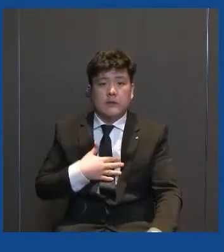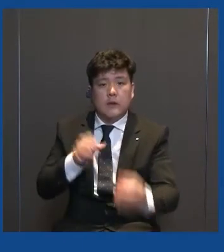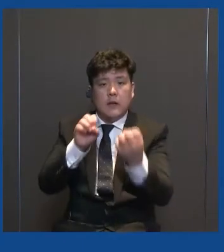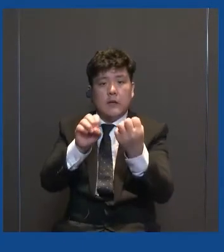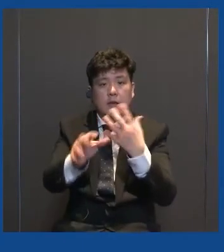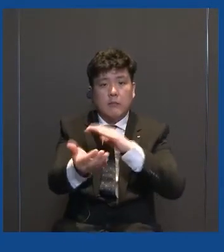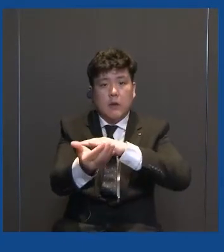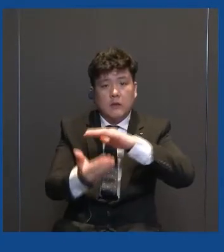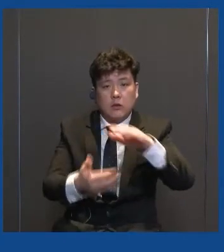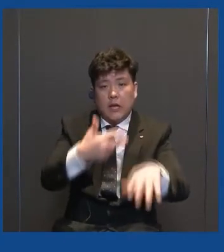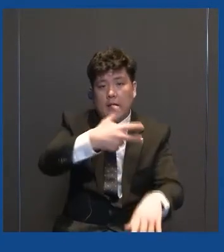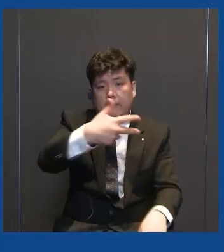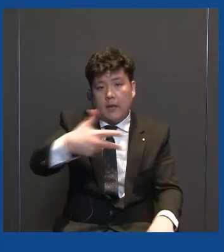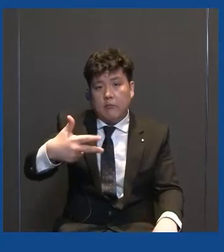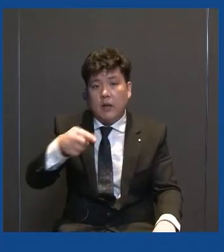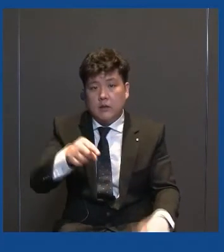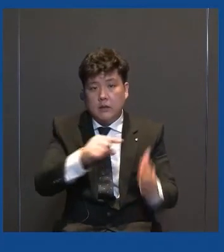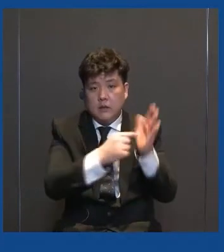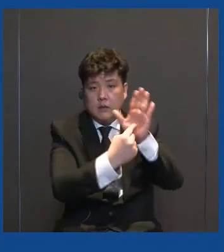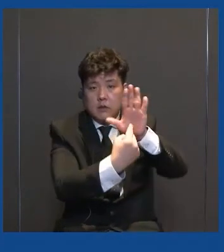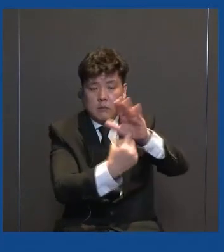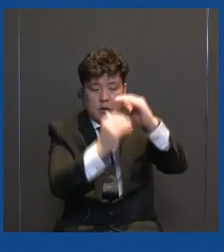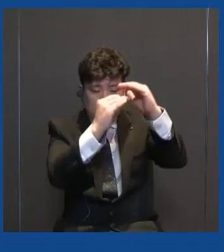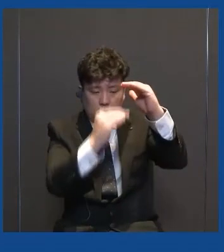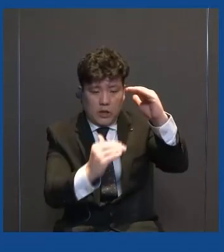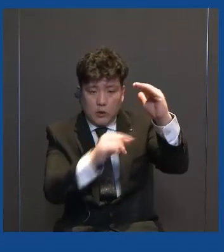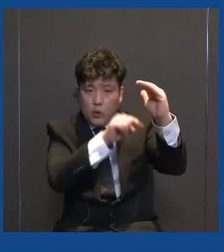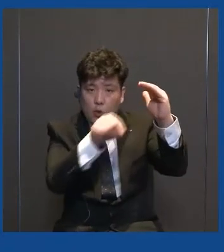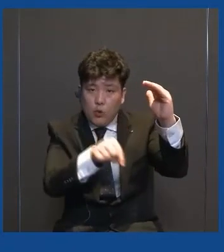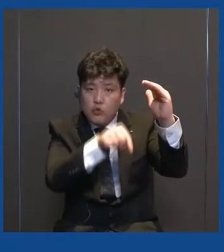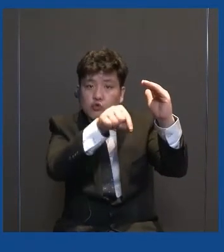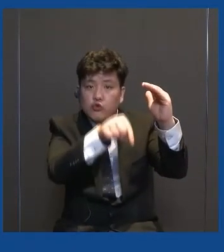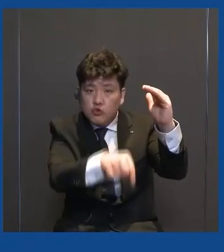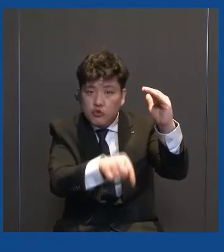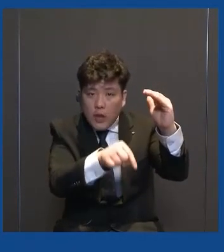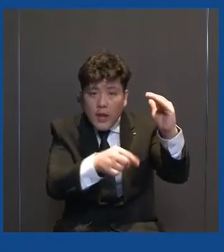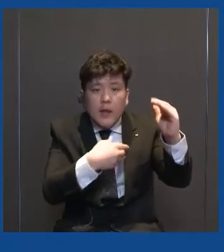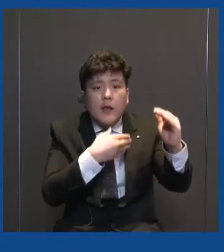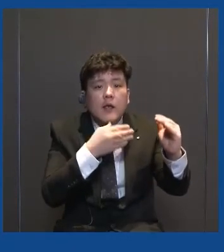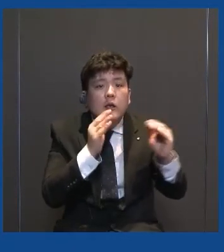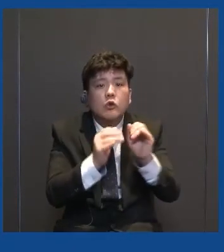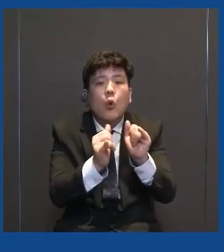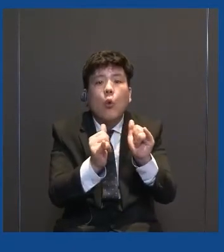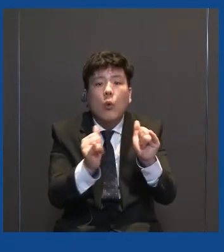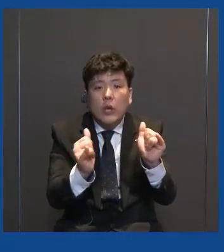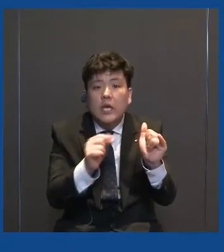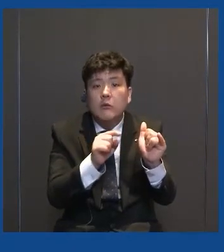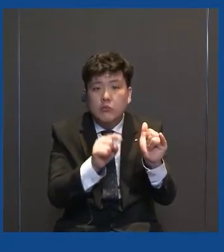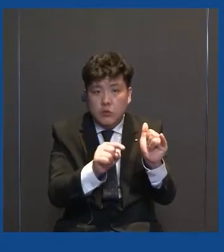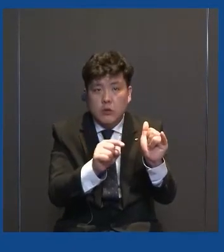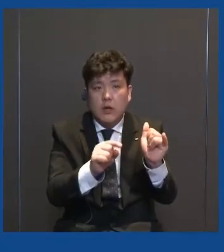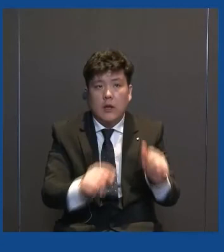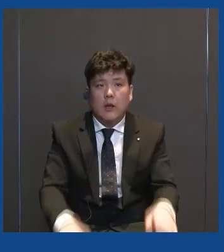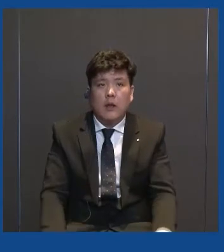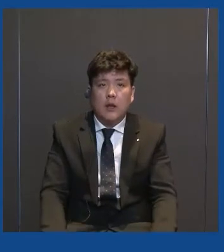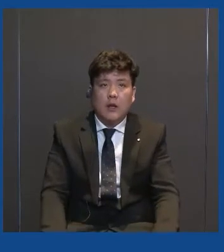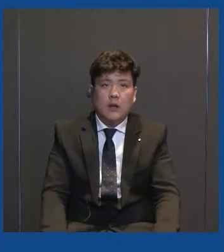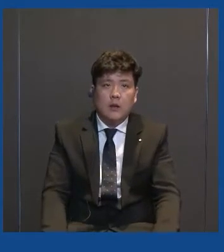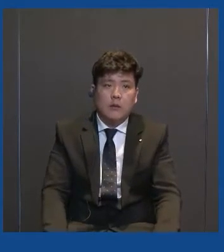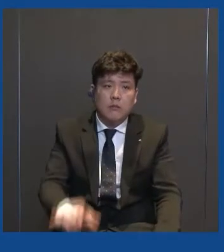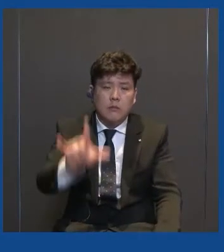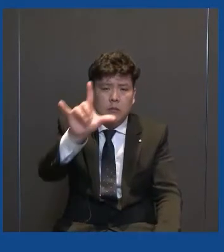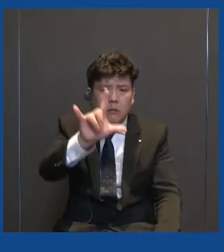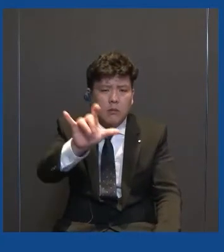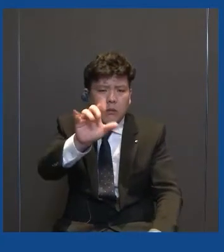and before relaying these comments to the presenters, among the Danish practice, that the